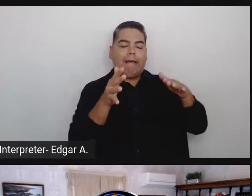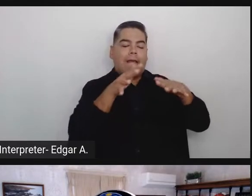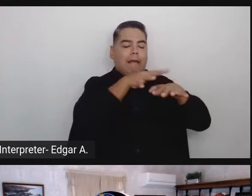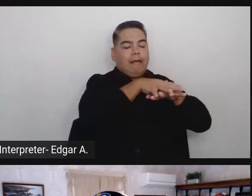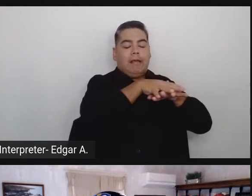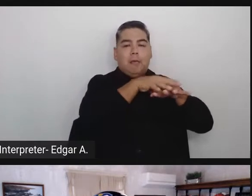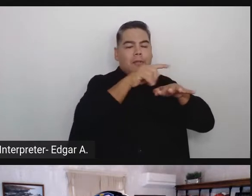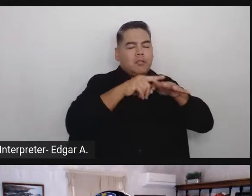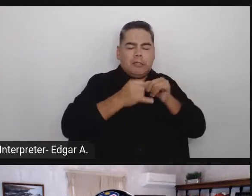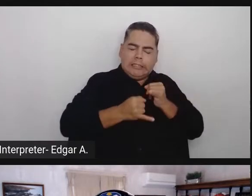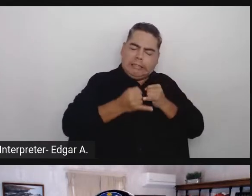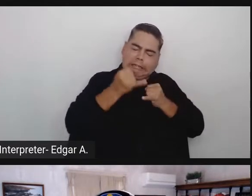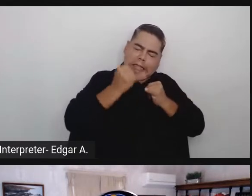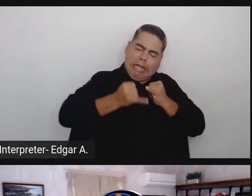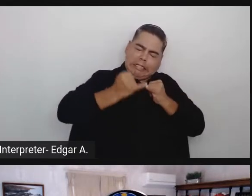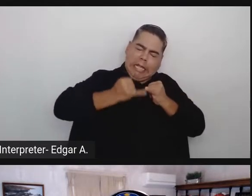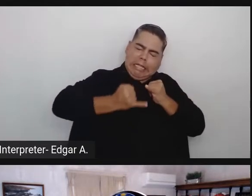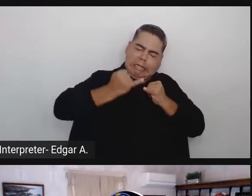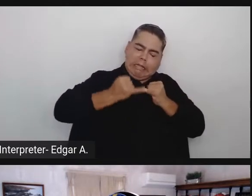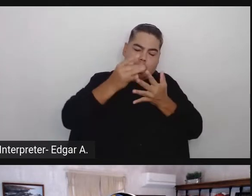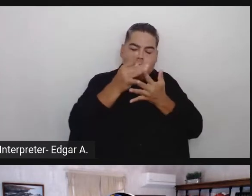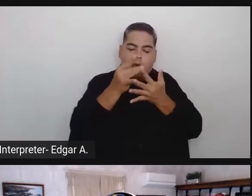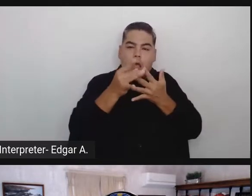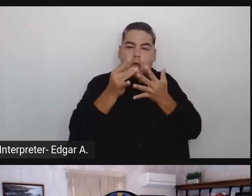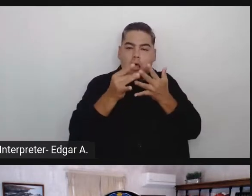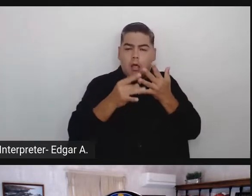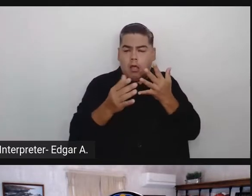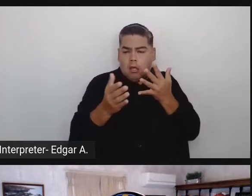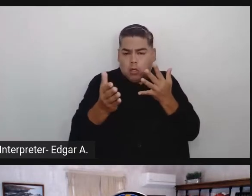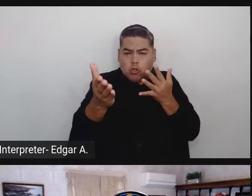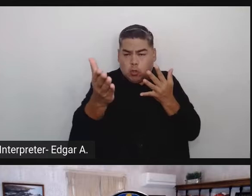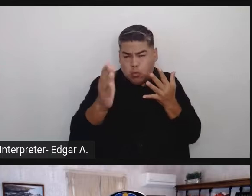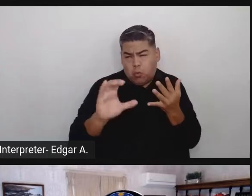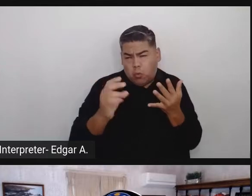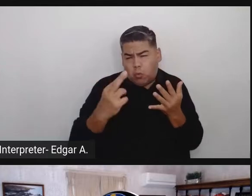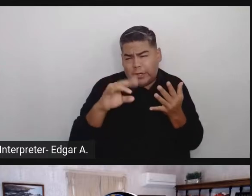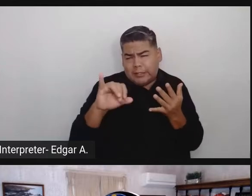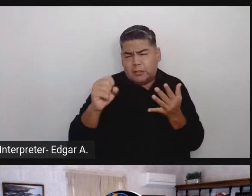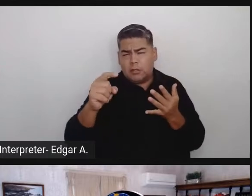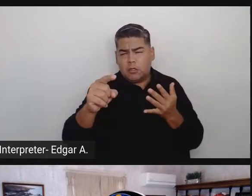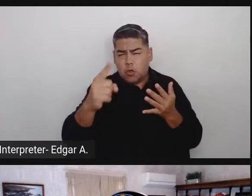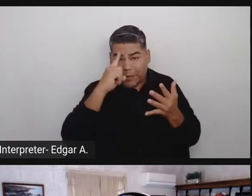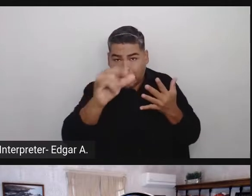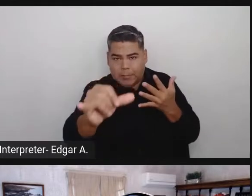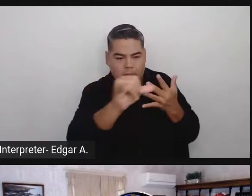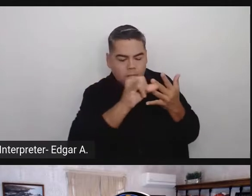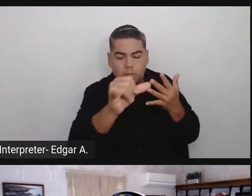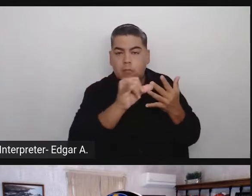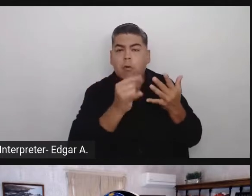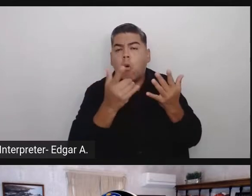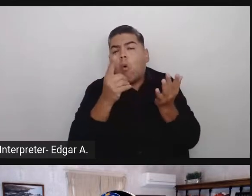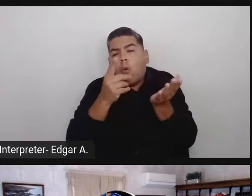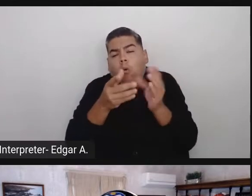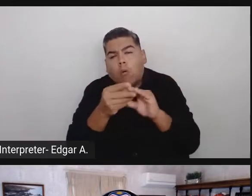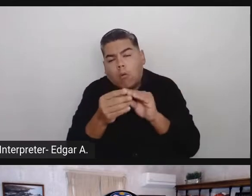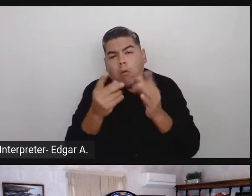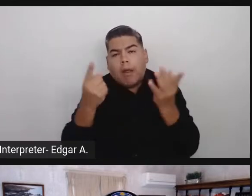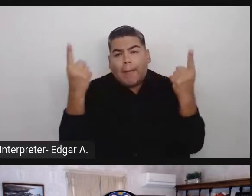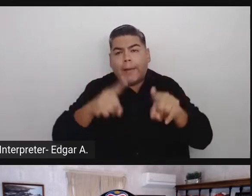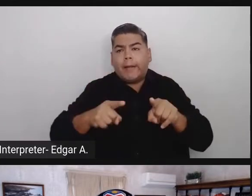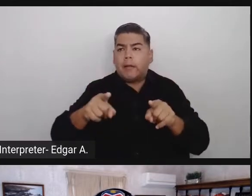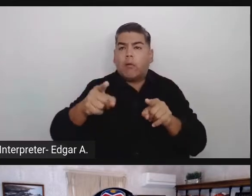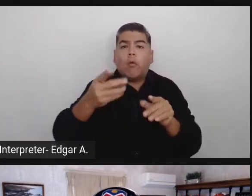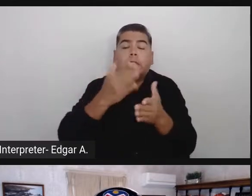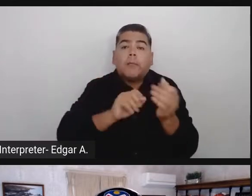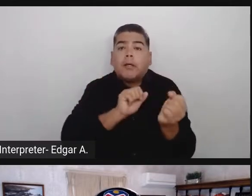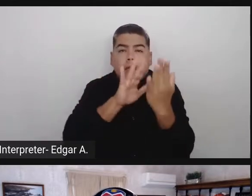resort. So Chris, I'm curious if you could speak to that same question. What kind of objections or kind of ways